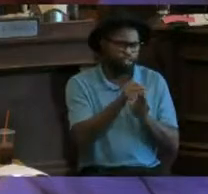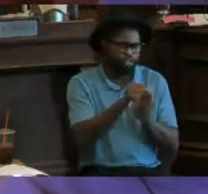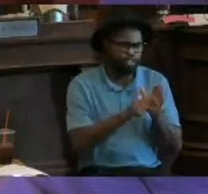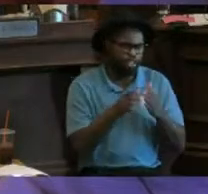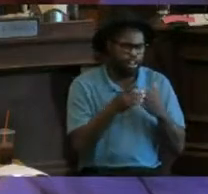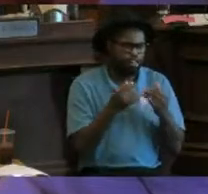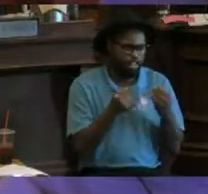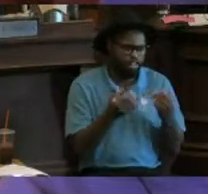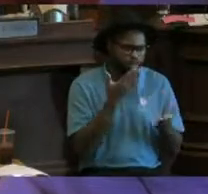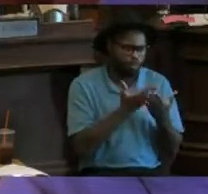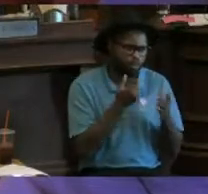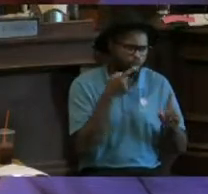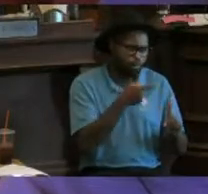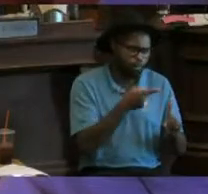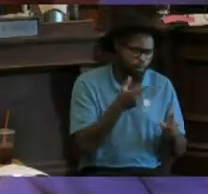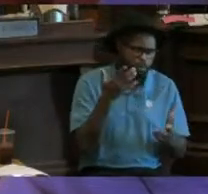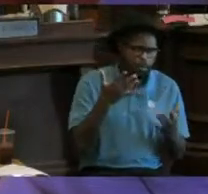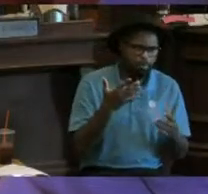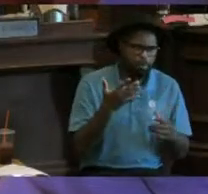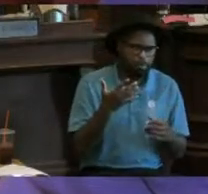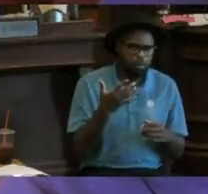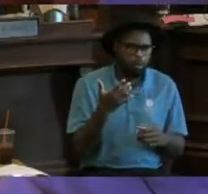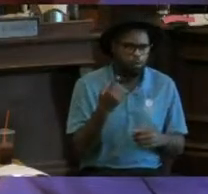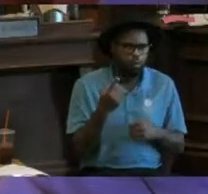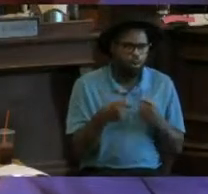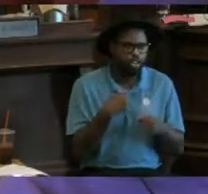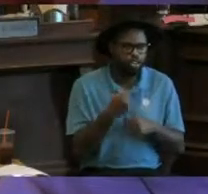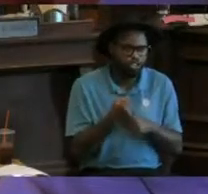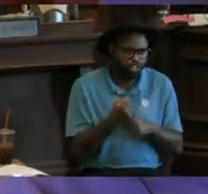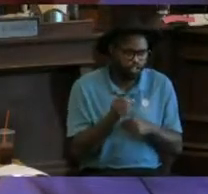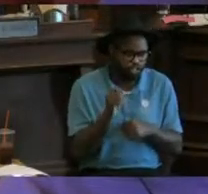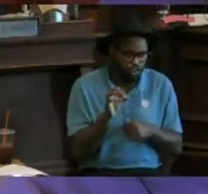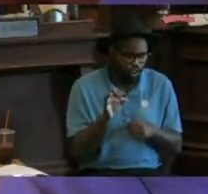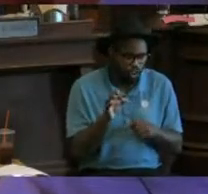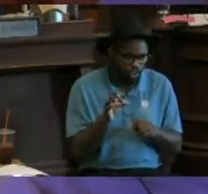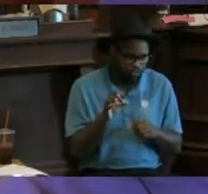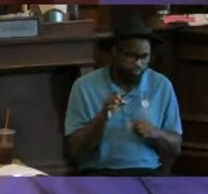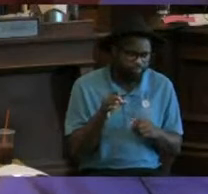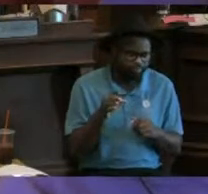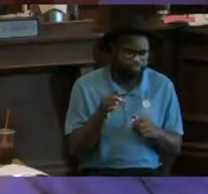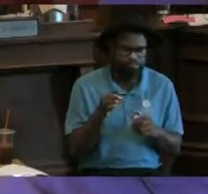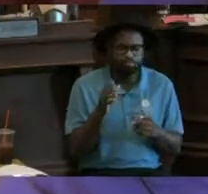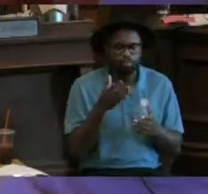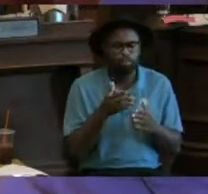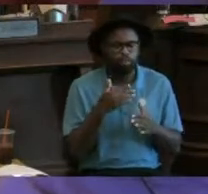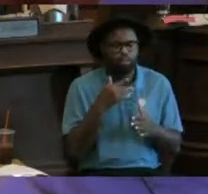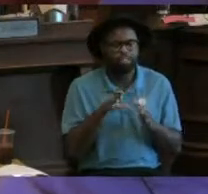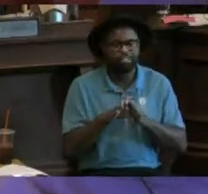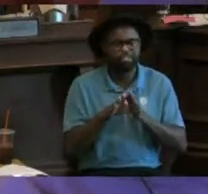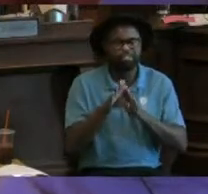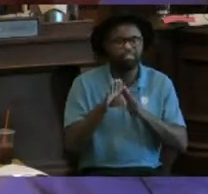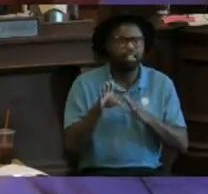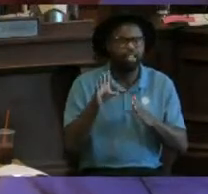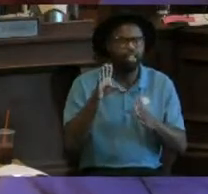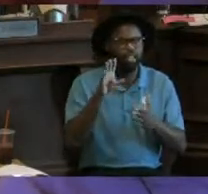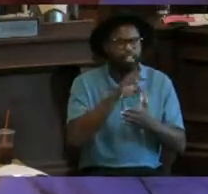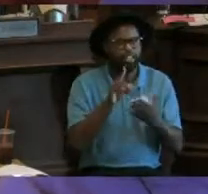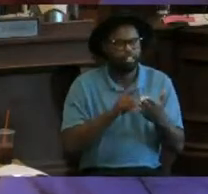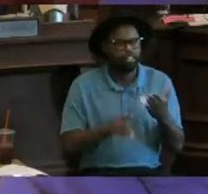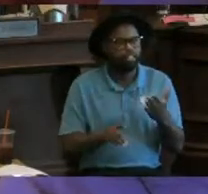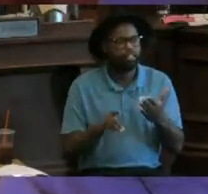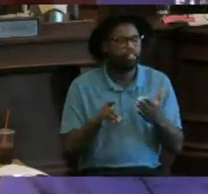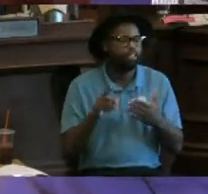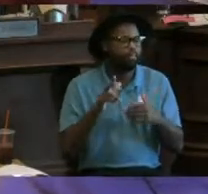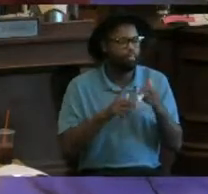number, probably a year off before we're actually designing or going and starting to build the unit. So that's something we can take in mind and maybe reach out to some of the AV